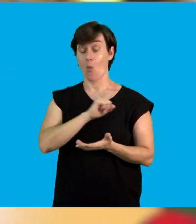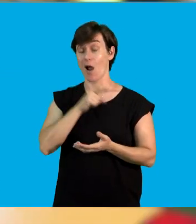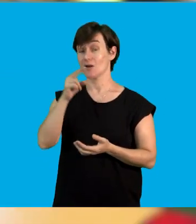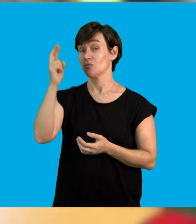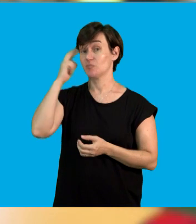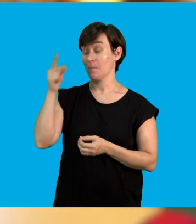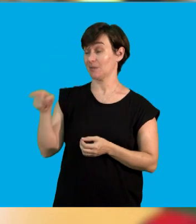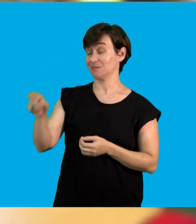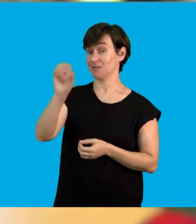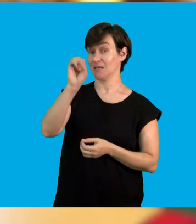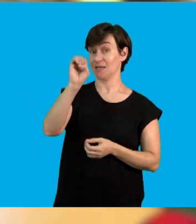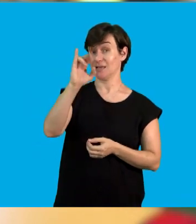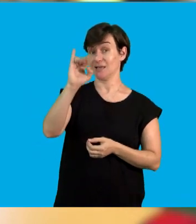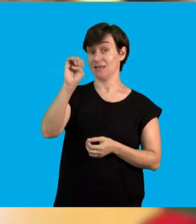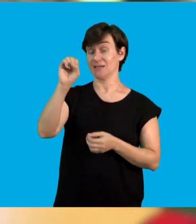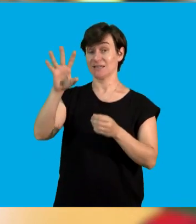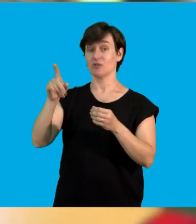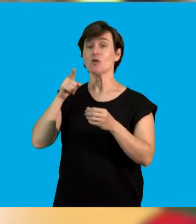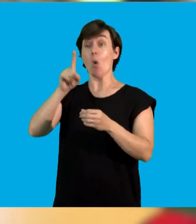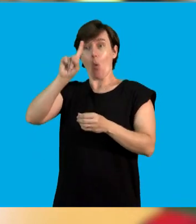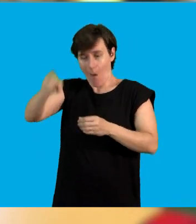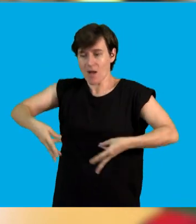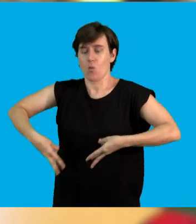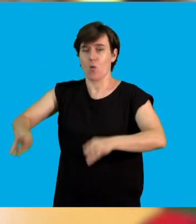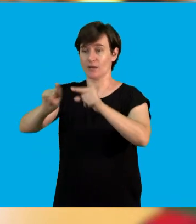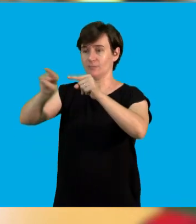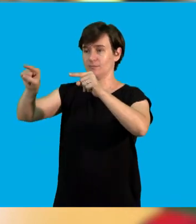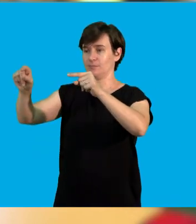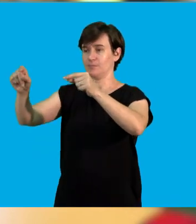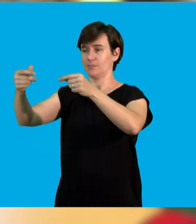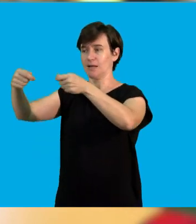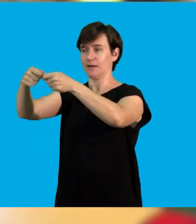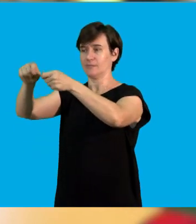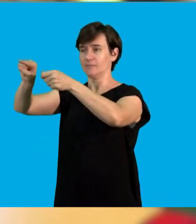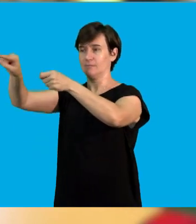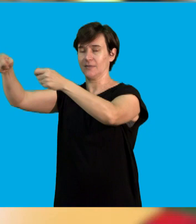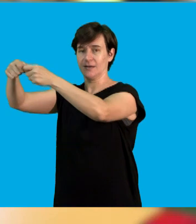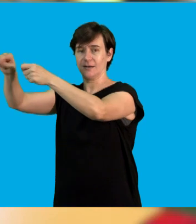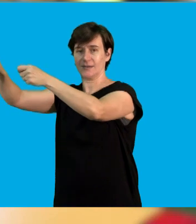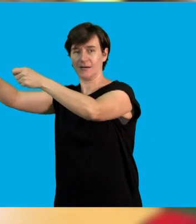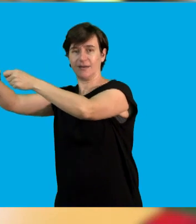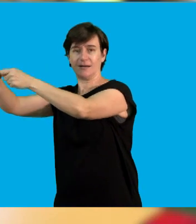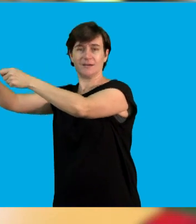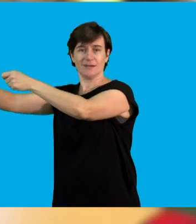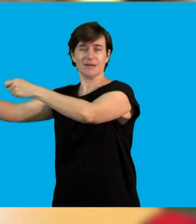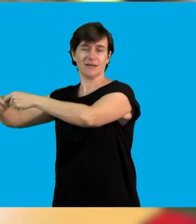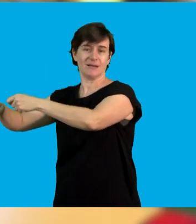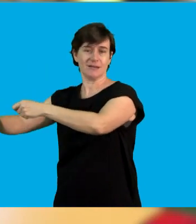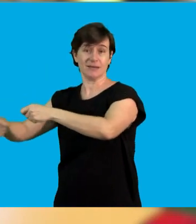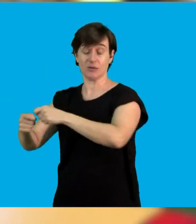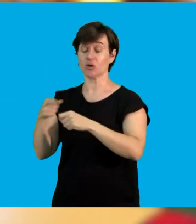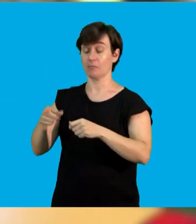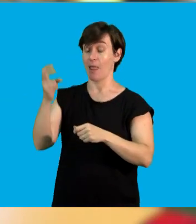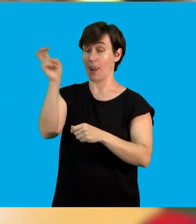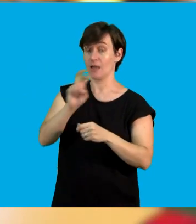working. Because remember, in series, all the components are connected one after the other. So for current to move on to